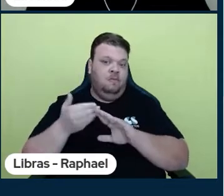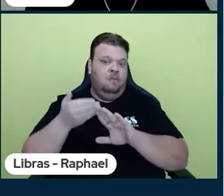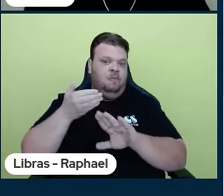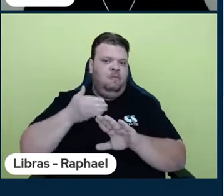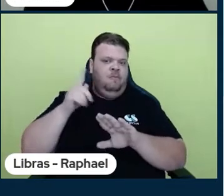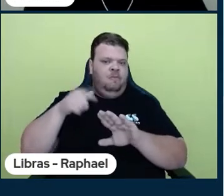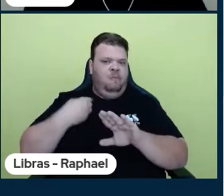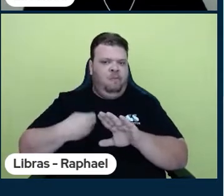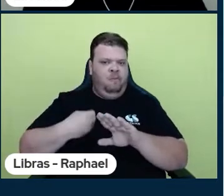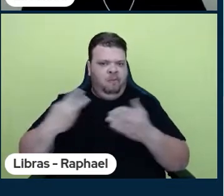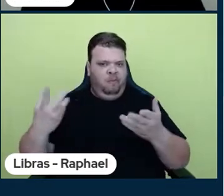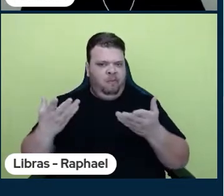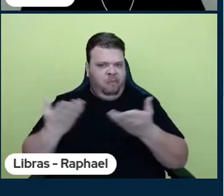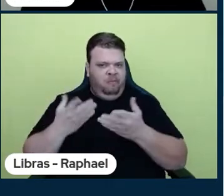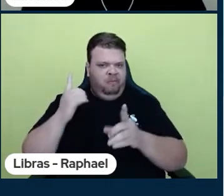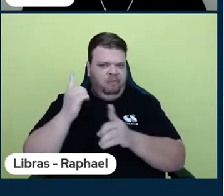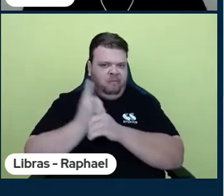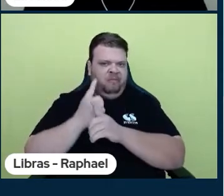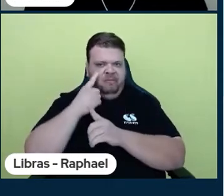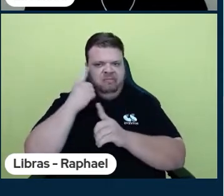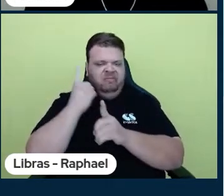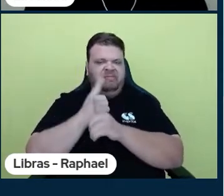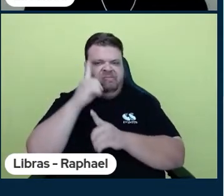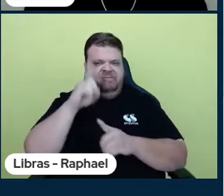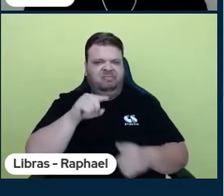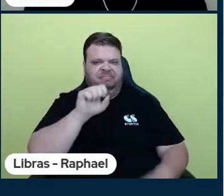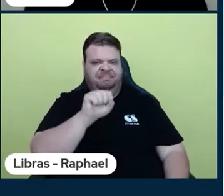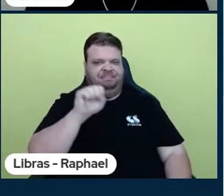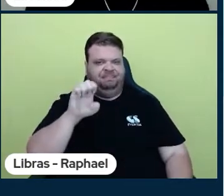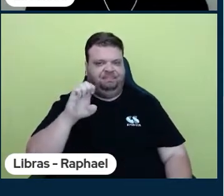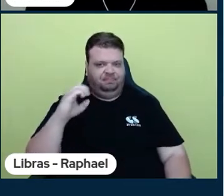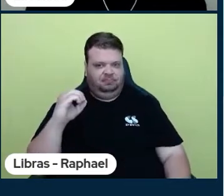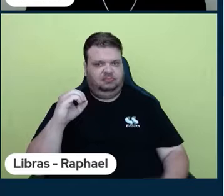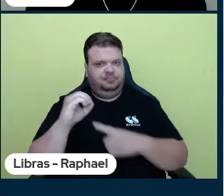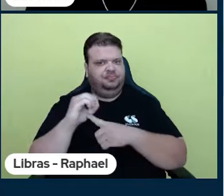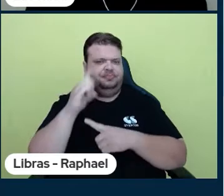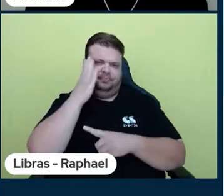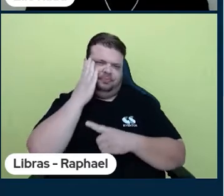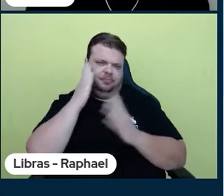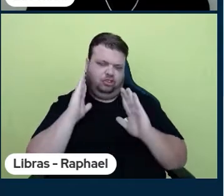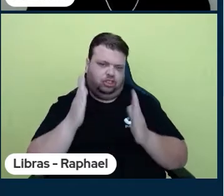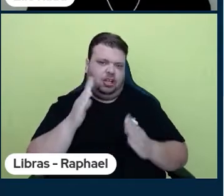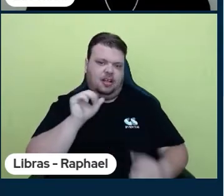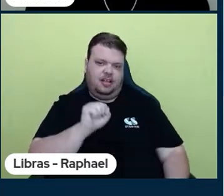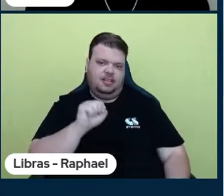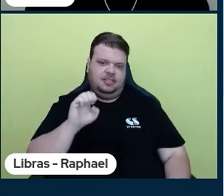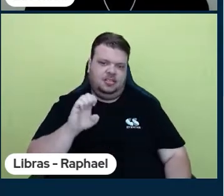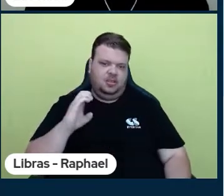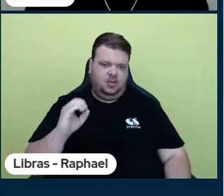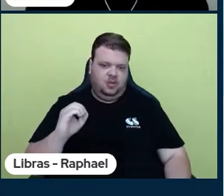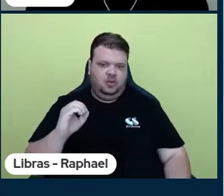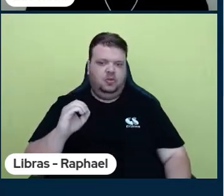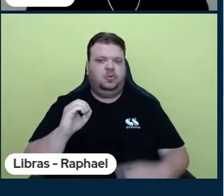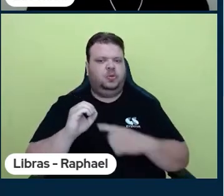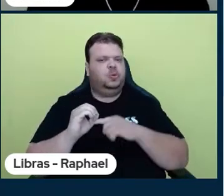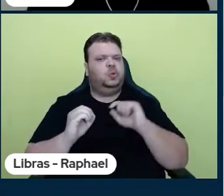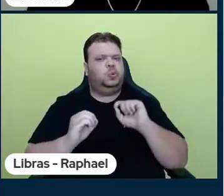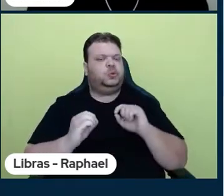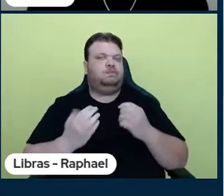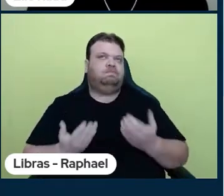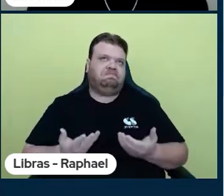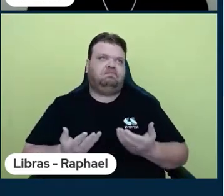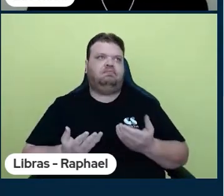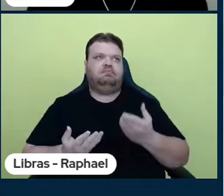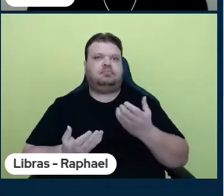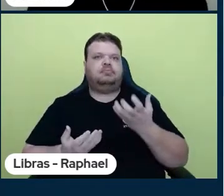friend? We mean that when we talk about SEO, most of us know that